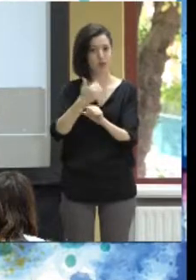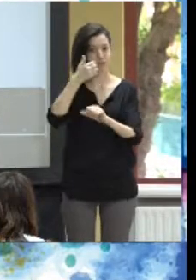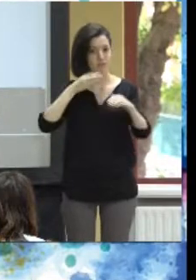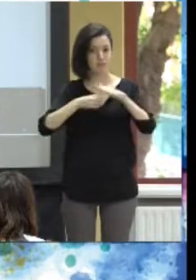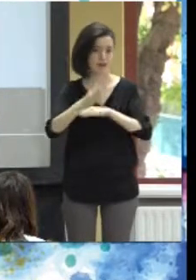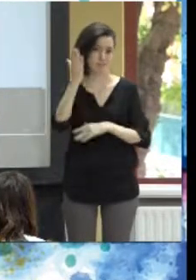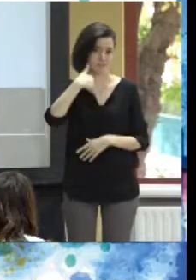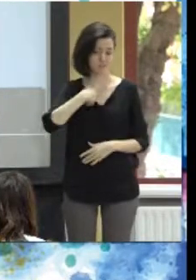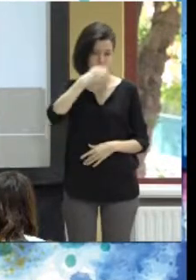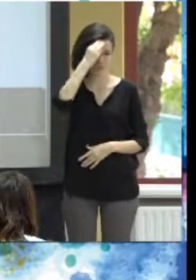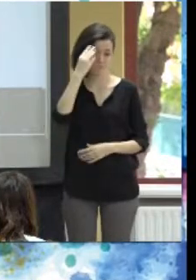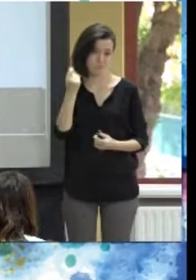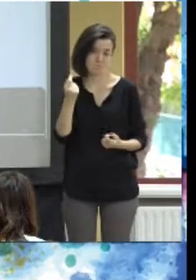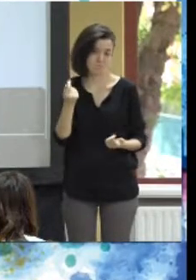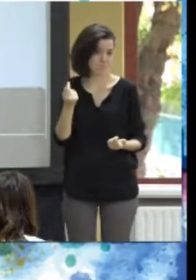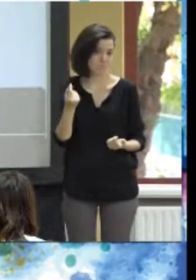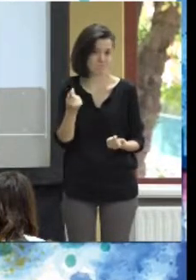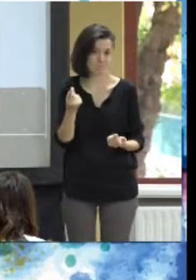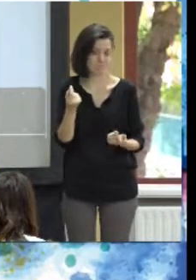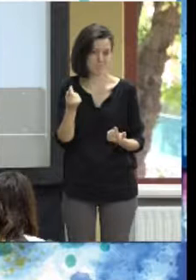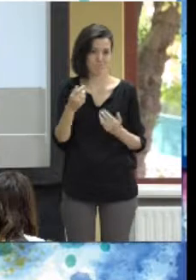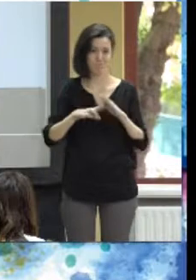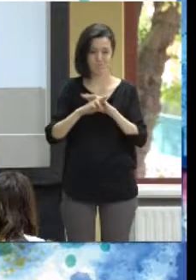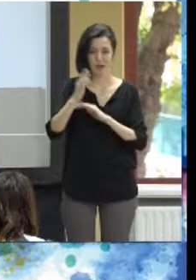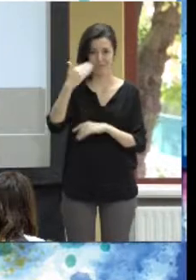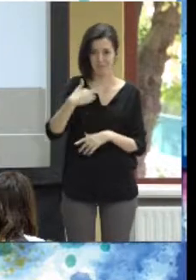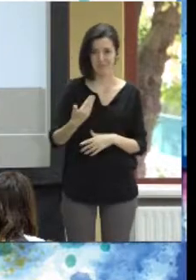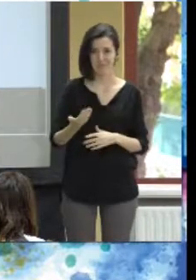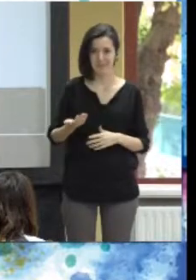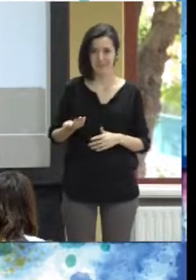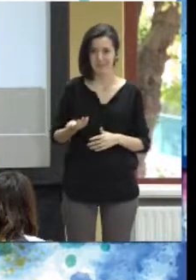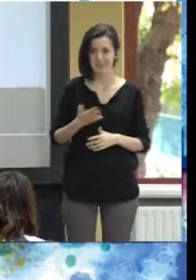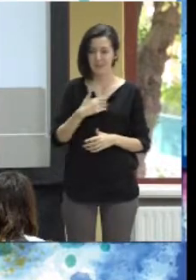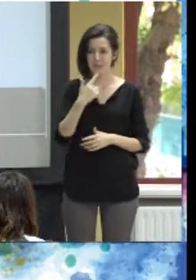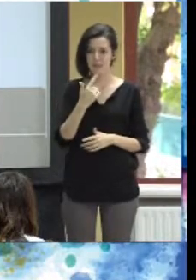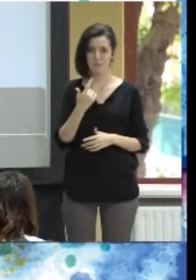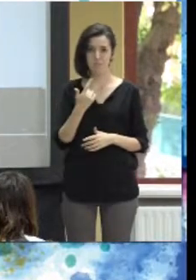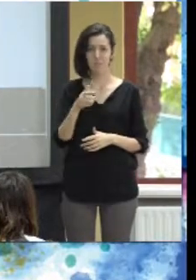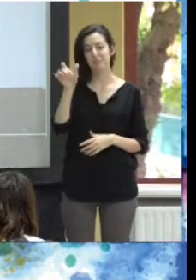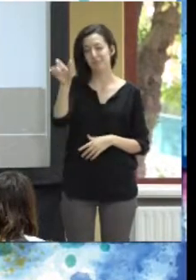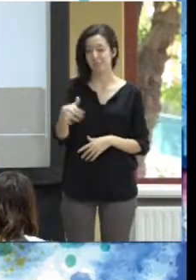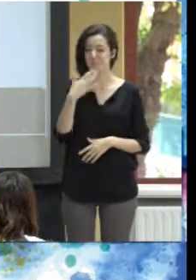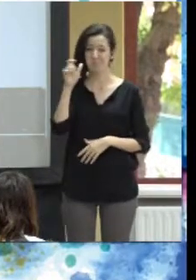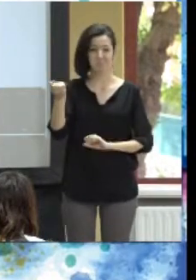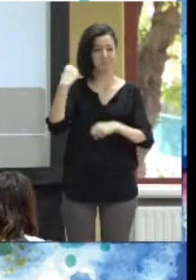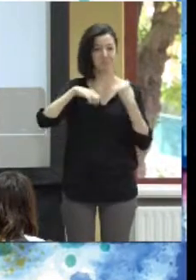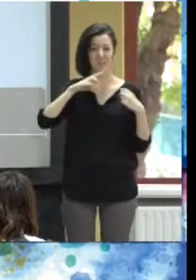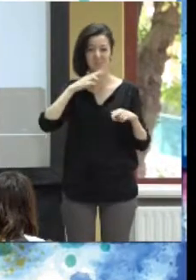as far as I'm concerned, the last thing people should invest in an audio guide, which is very difficult to